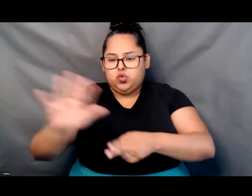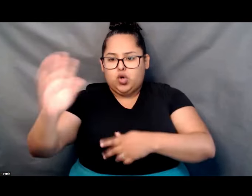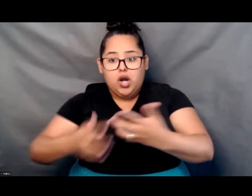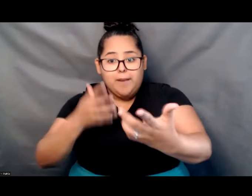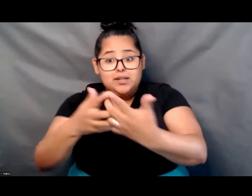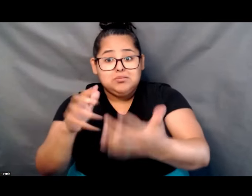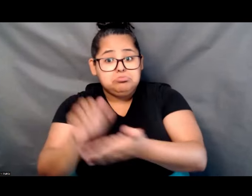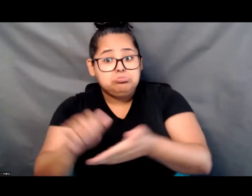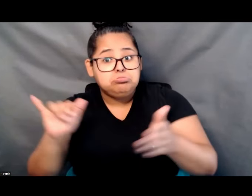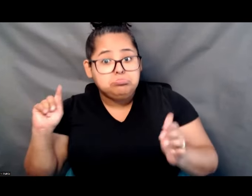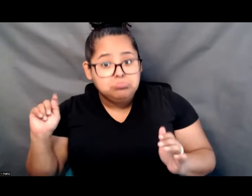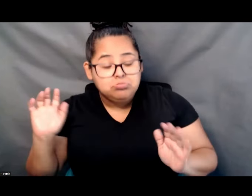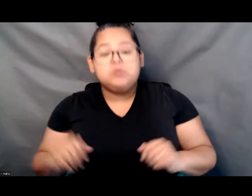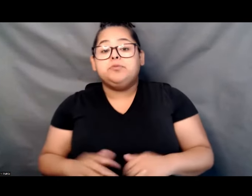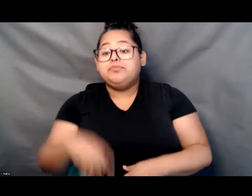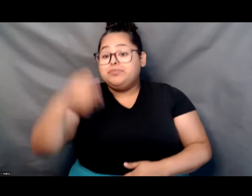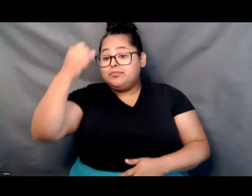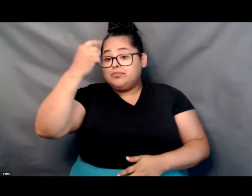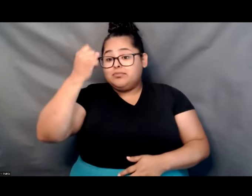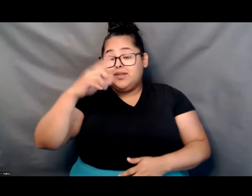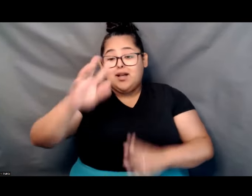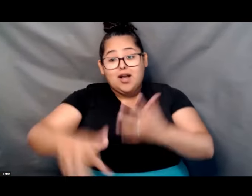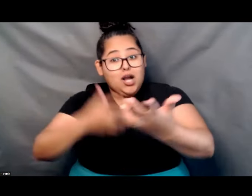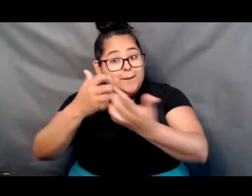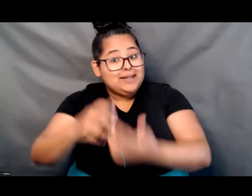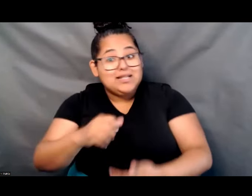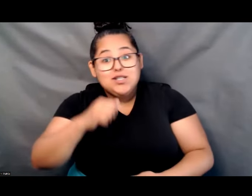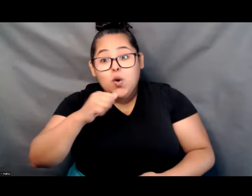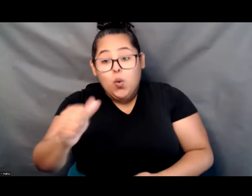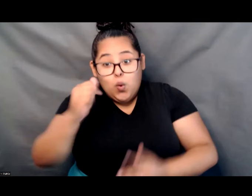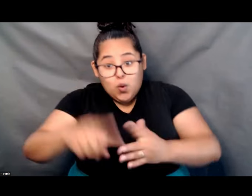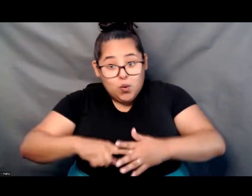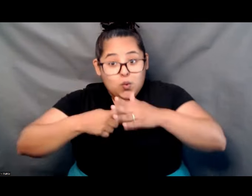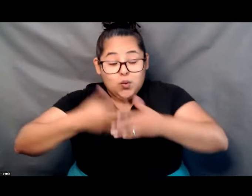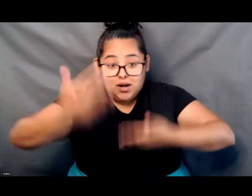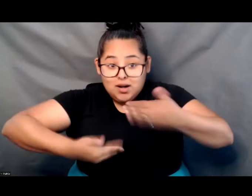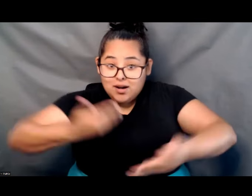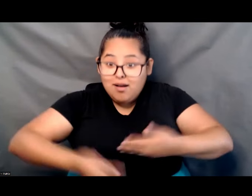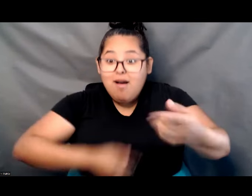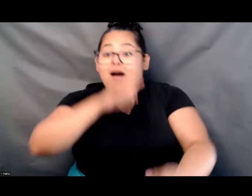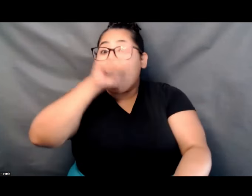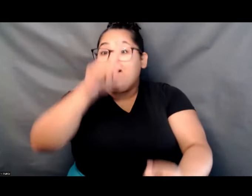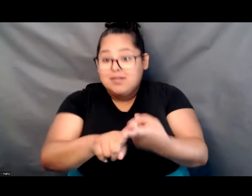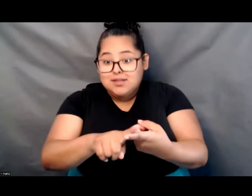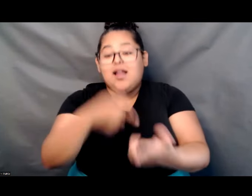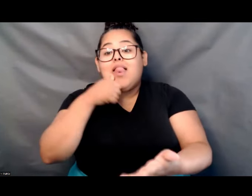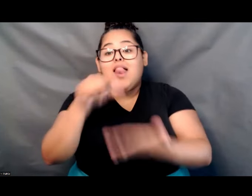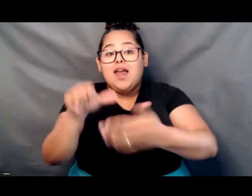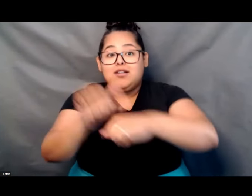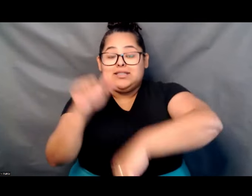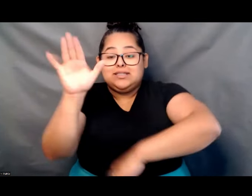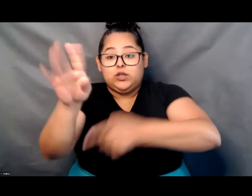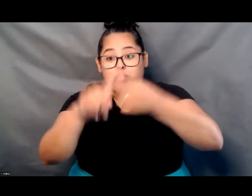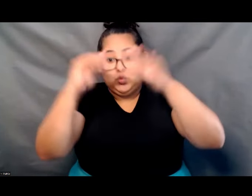just emphasizing that accommodations won't begin until you've sent your accommodations to your teachers. So just make sure you send those out